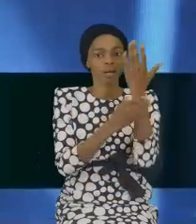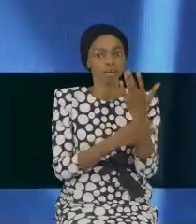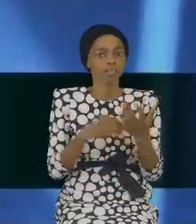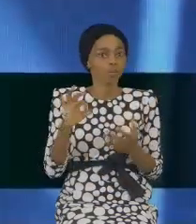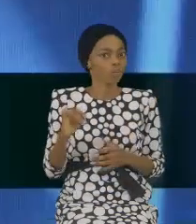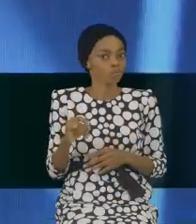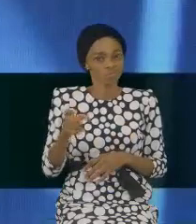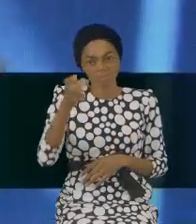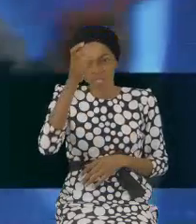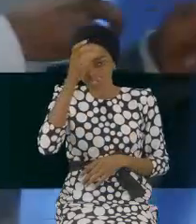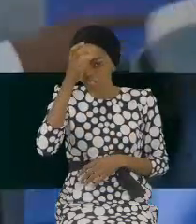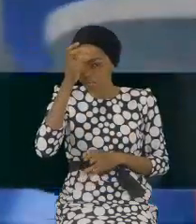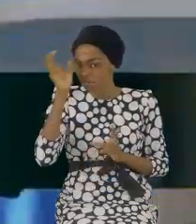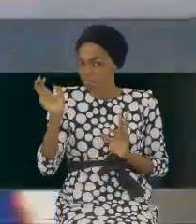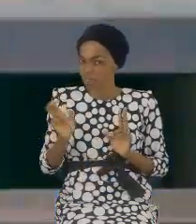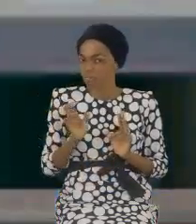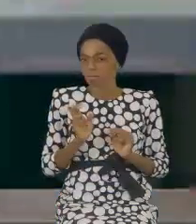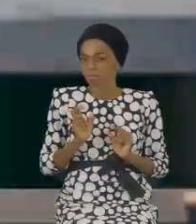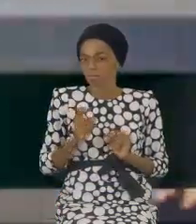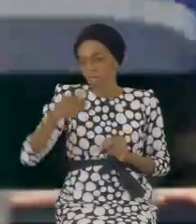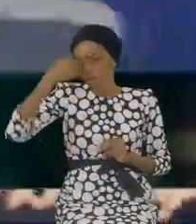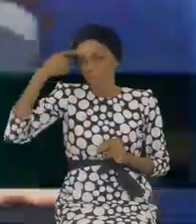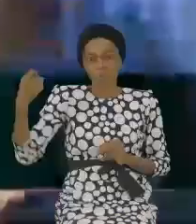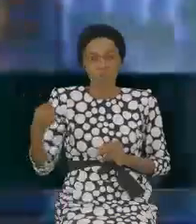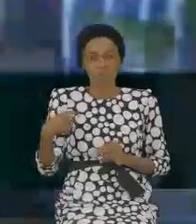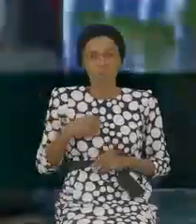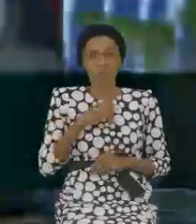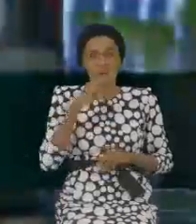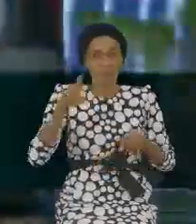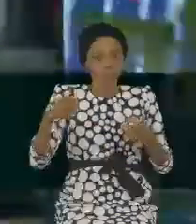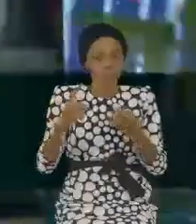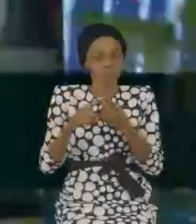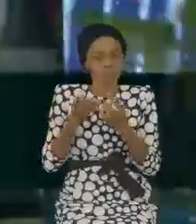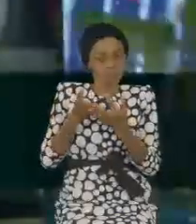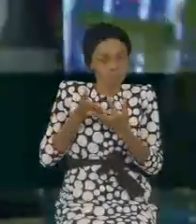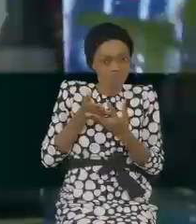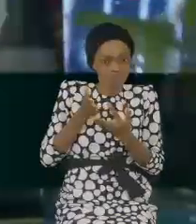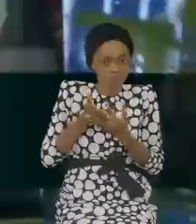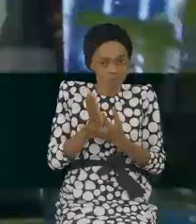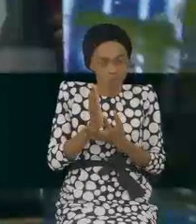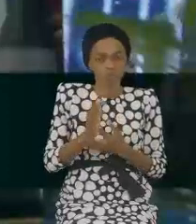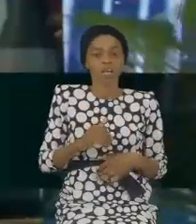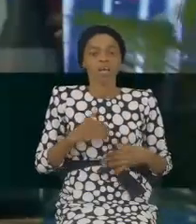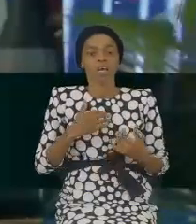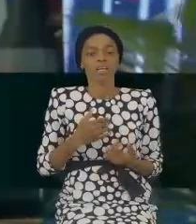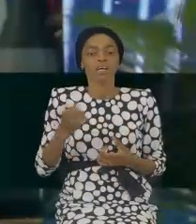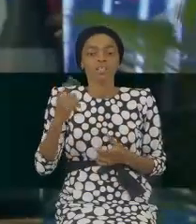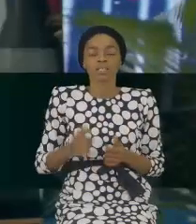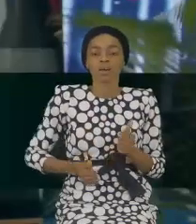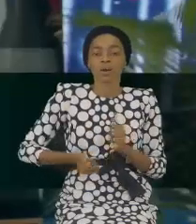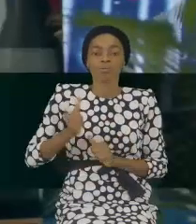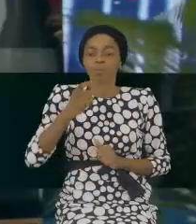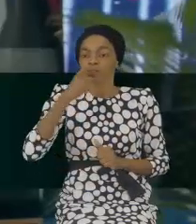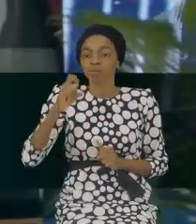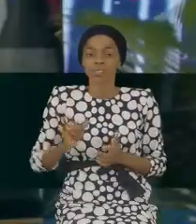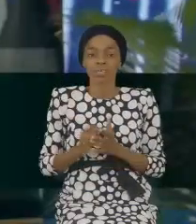God of this world, because we are supposed to pass through the uppermost mandate, the mandate the Lord has